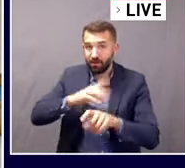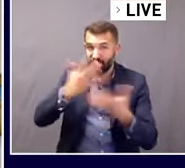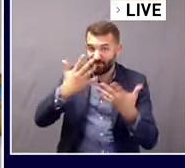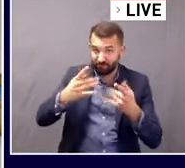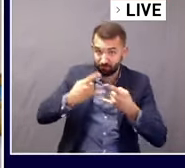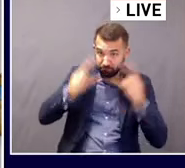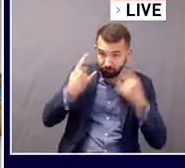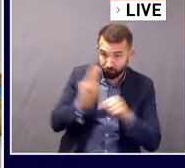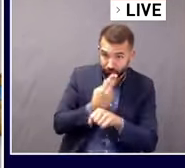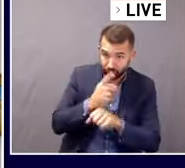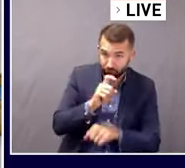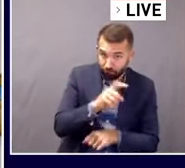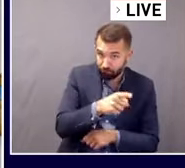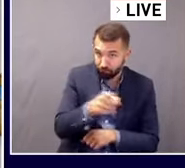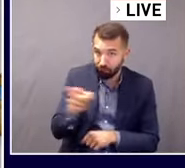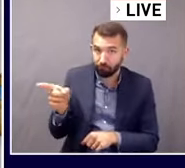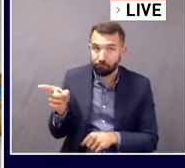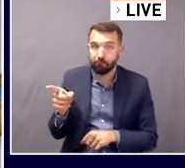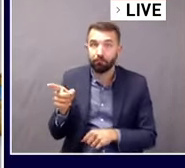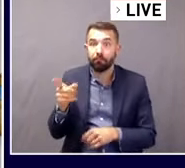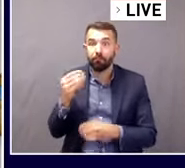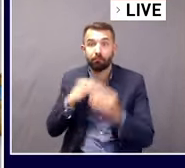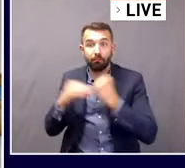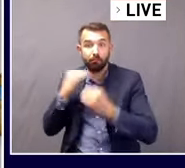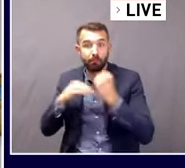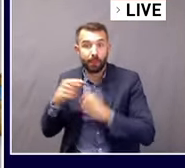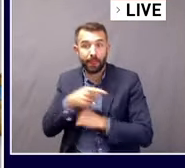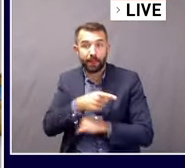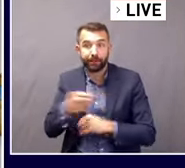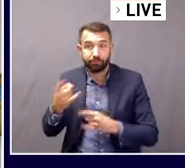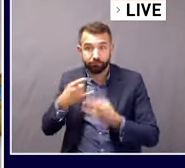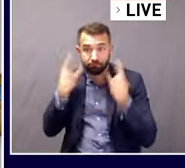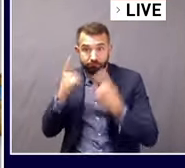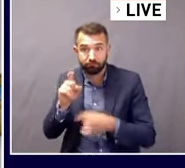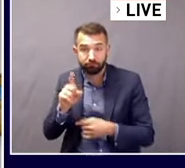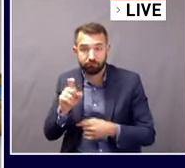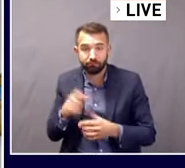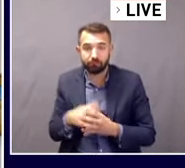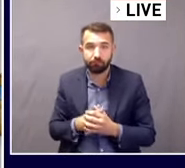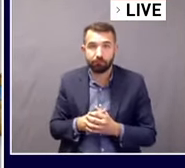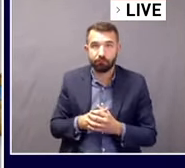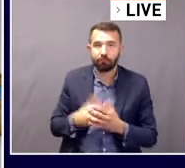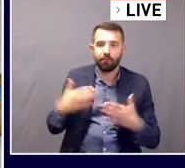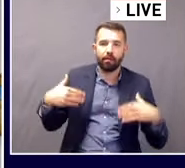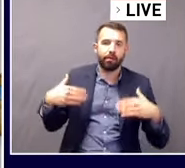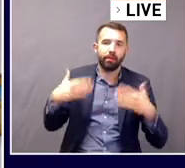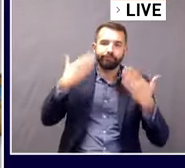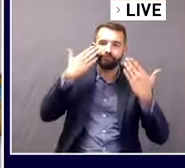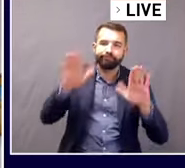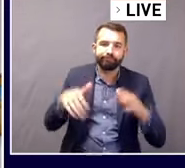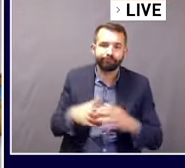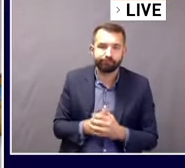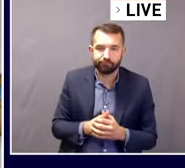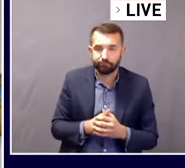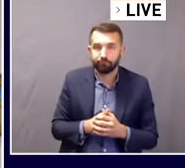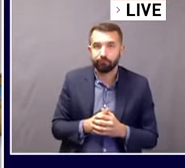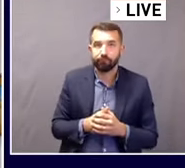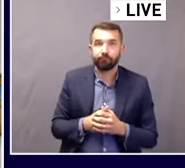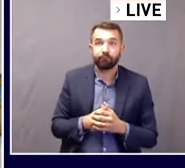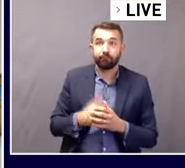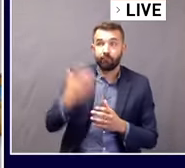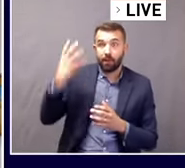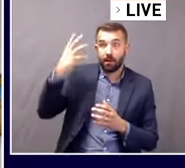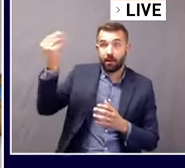well as the reception that followed. Right now, we don't have a good sense of that. But given that there was an outdoor component